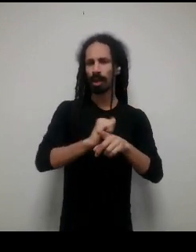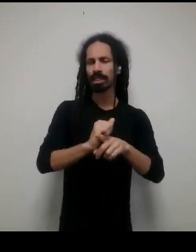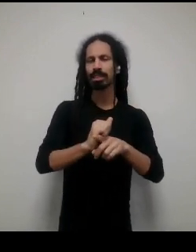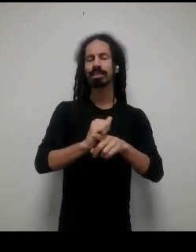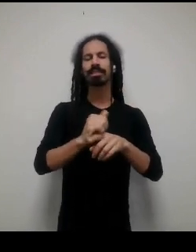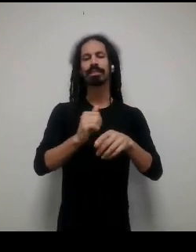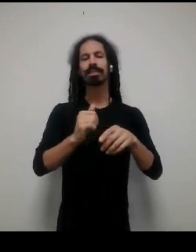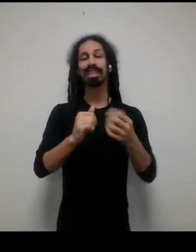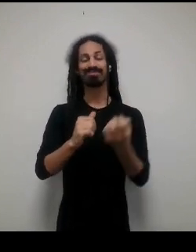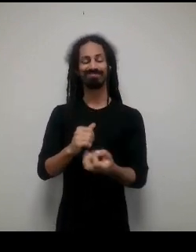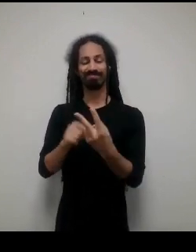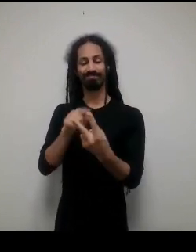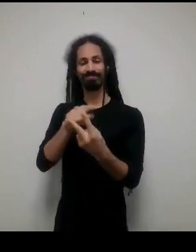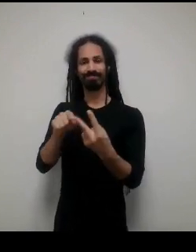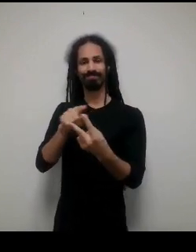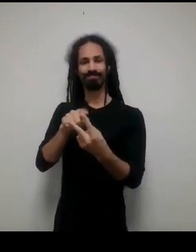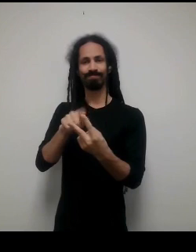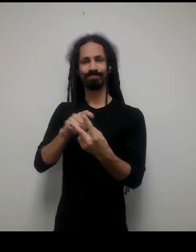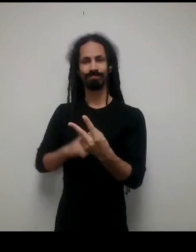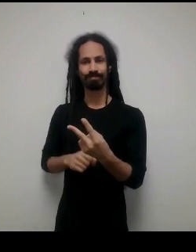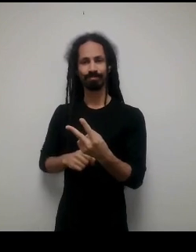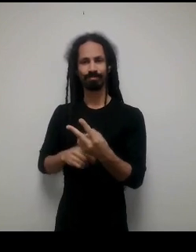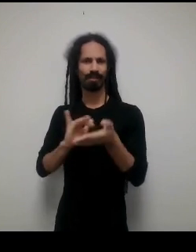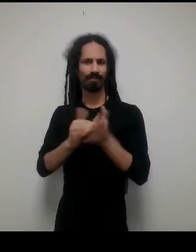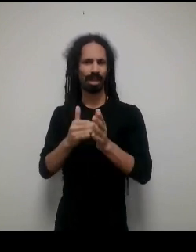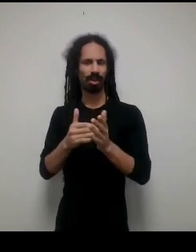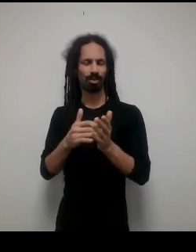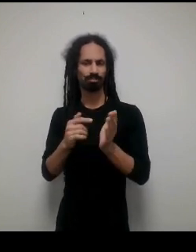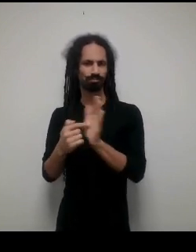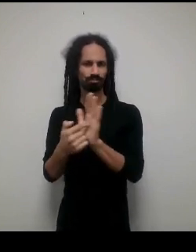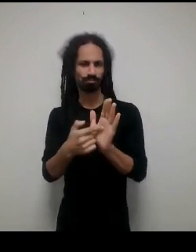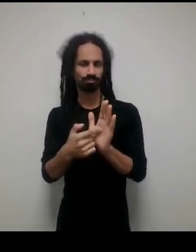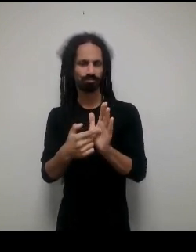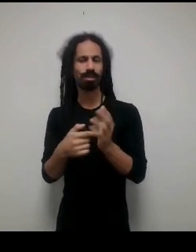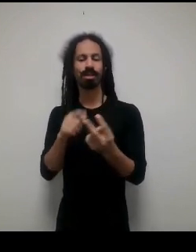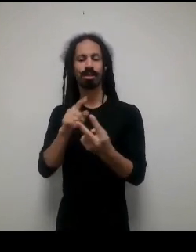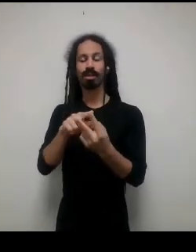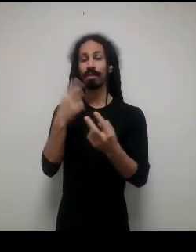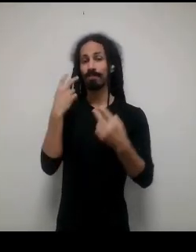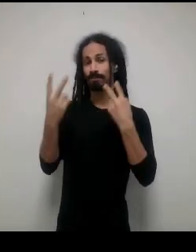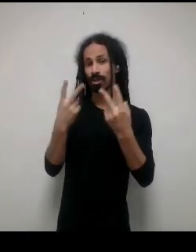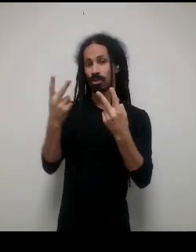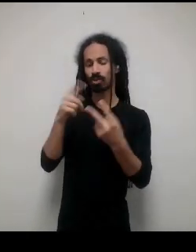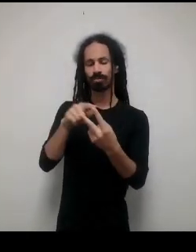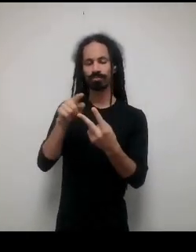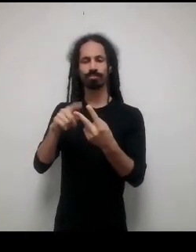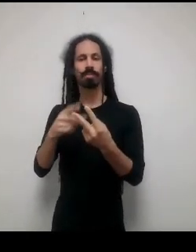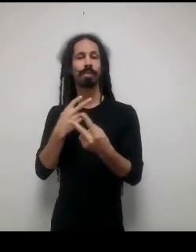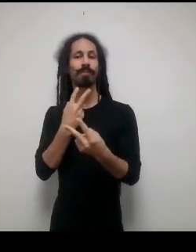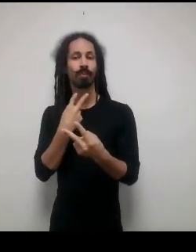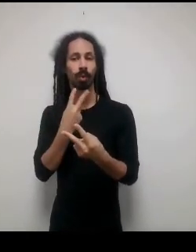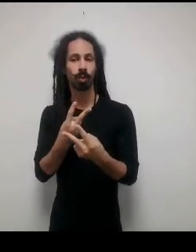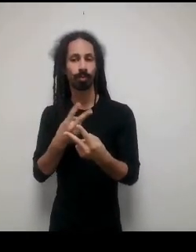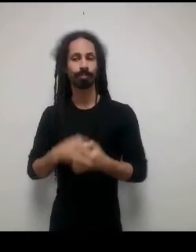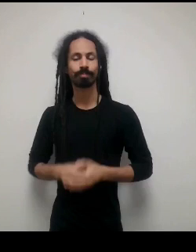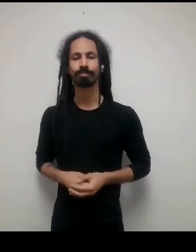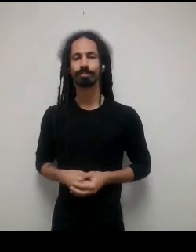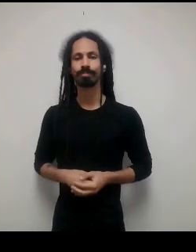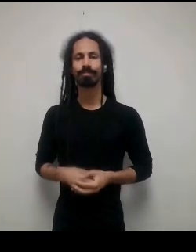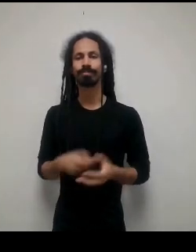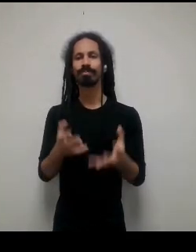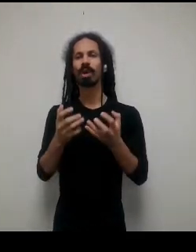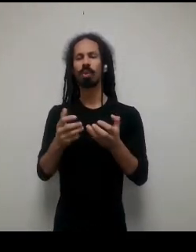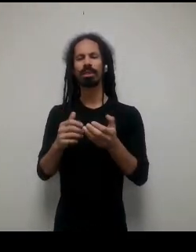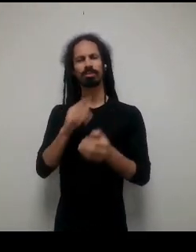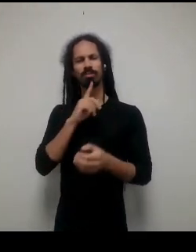two important key elements of delivery, the visual elements and the vocal elements. I want to really highlight